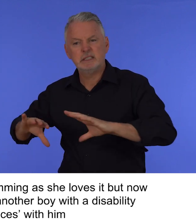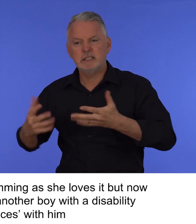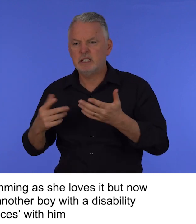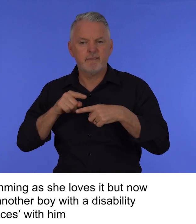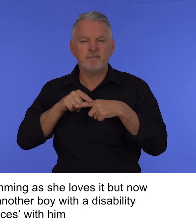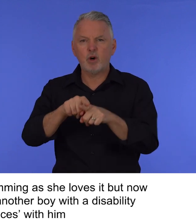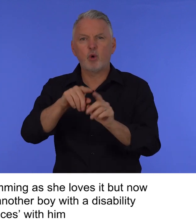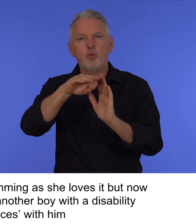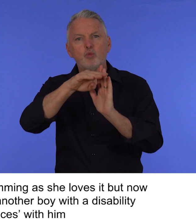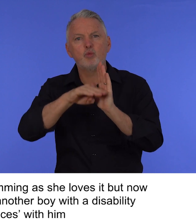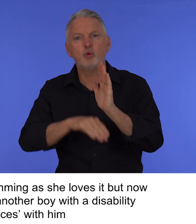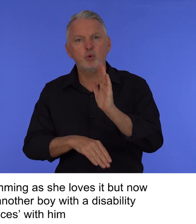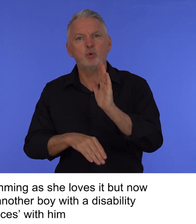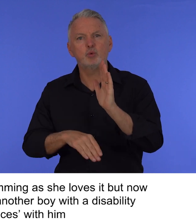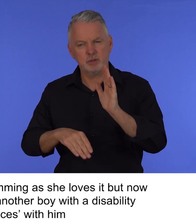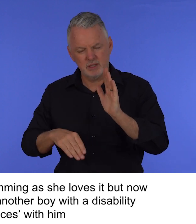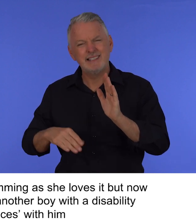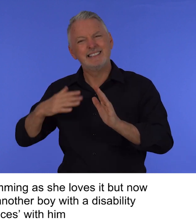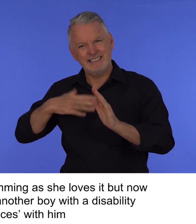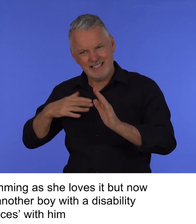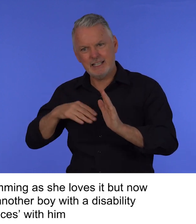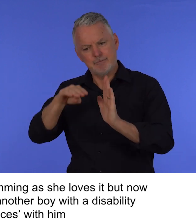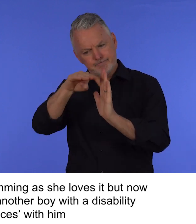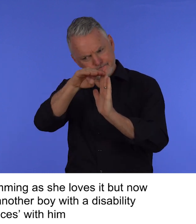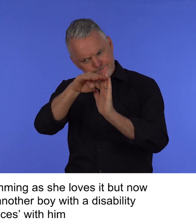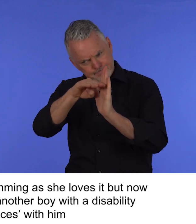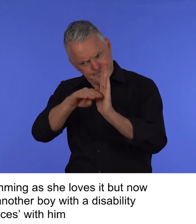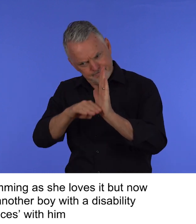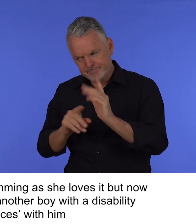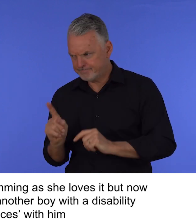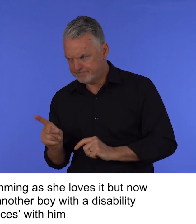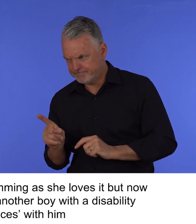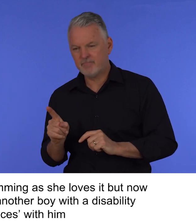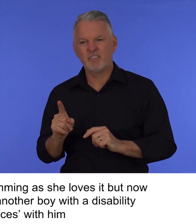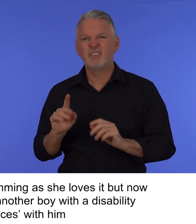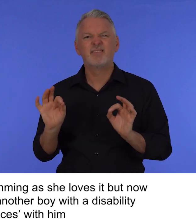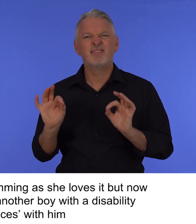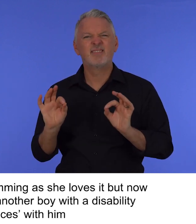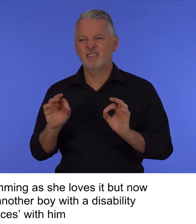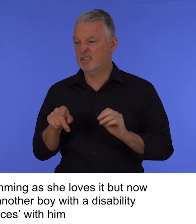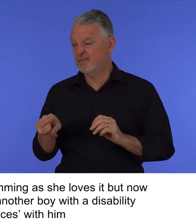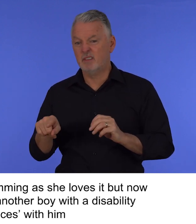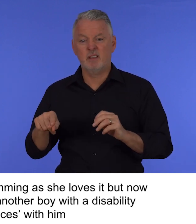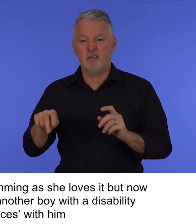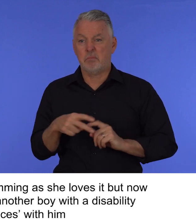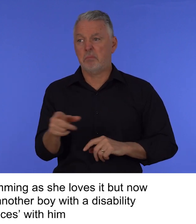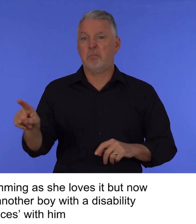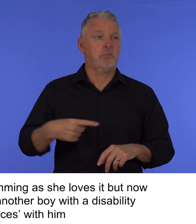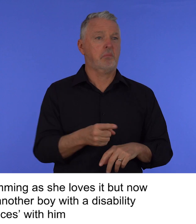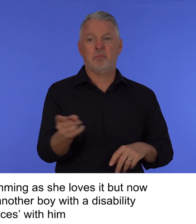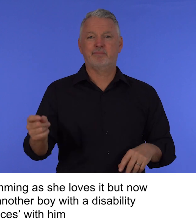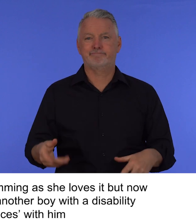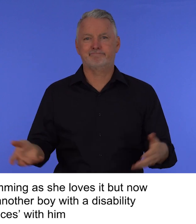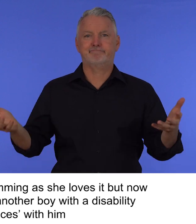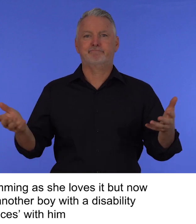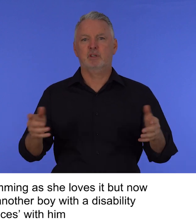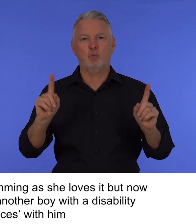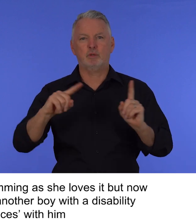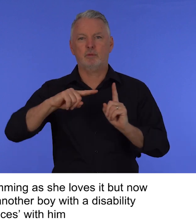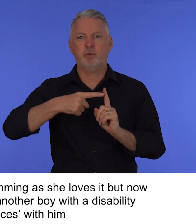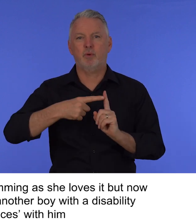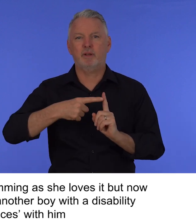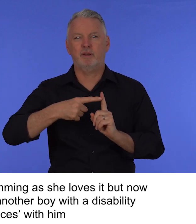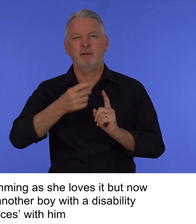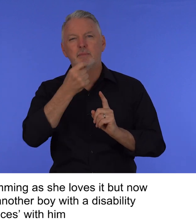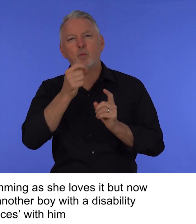basically just muck around, and I found she wasn't following any of the dancing instructions, and she just ran around the room,